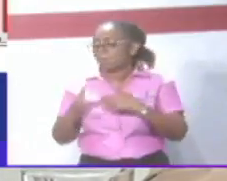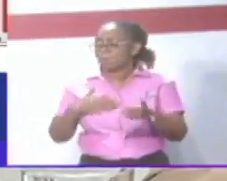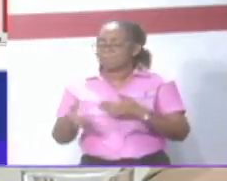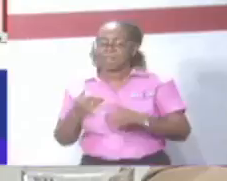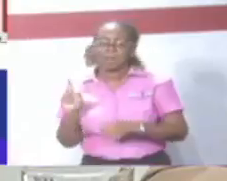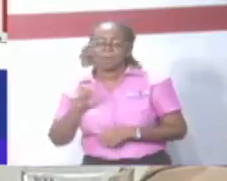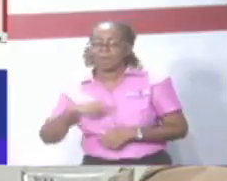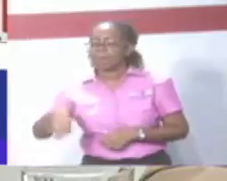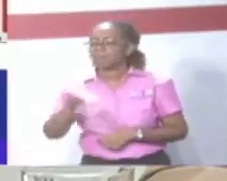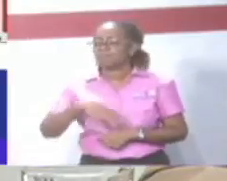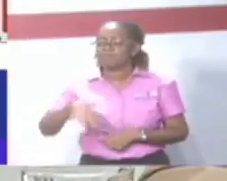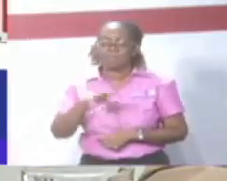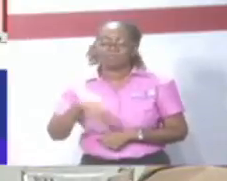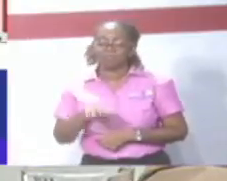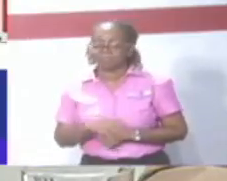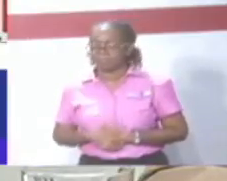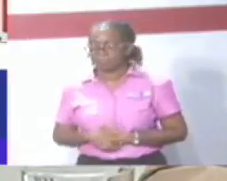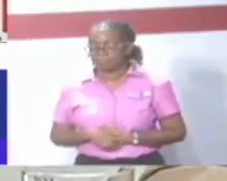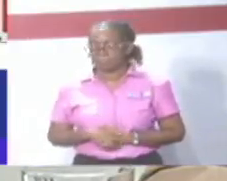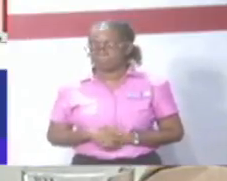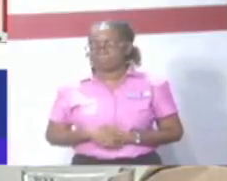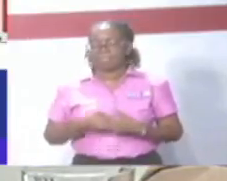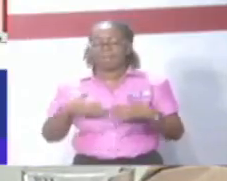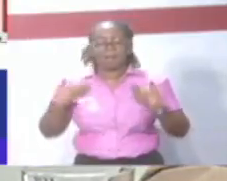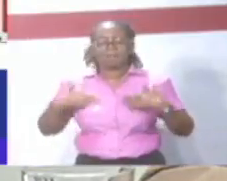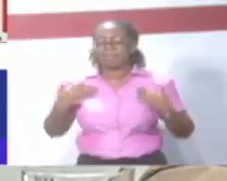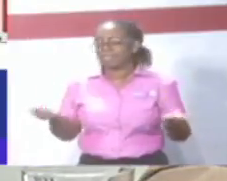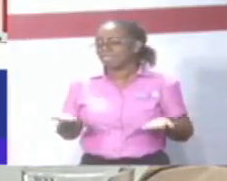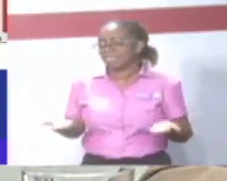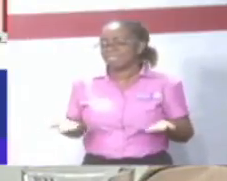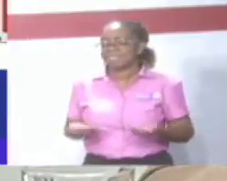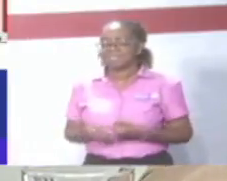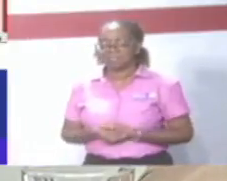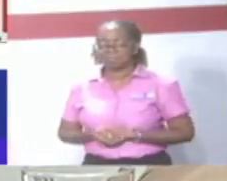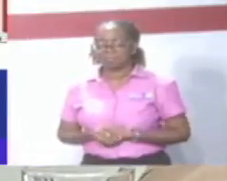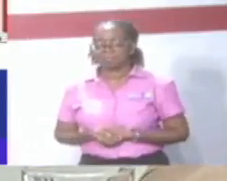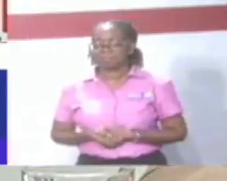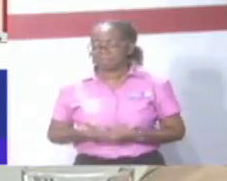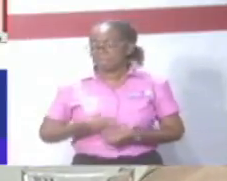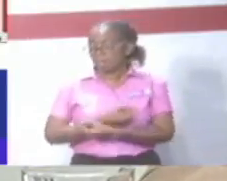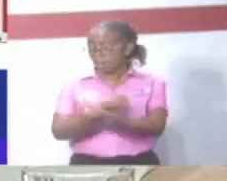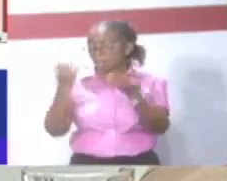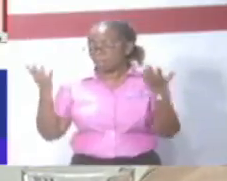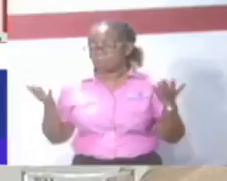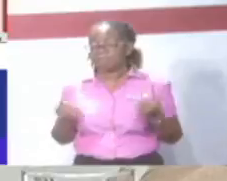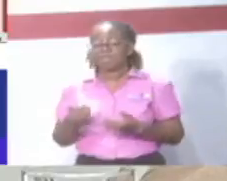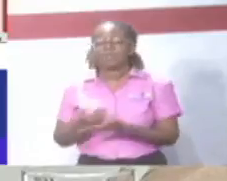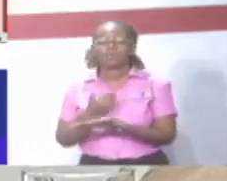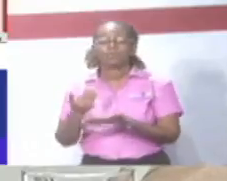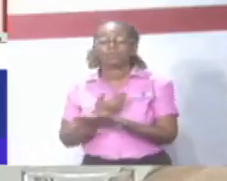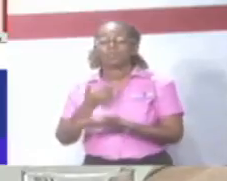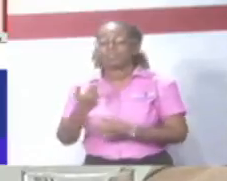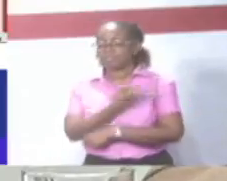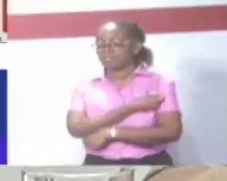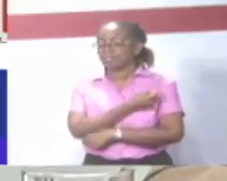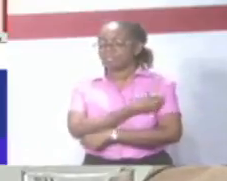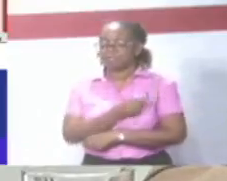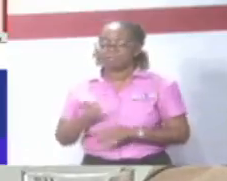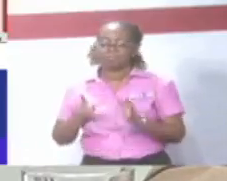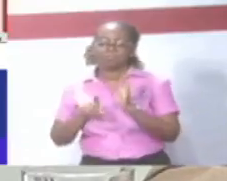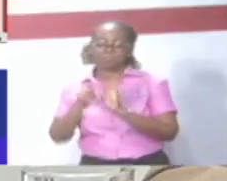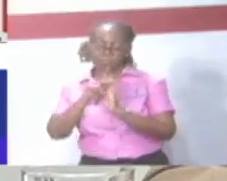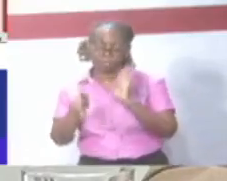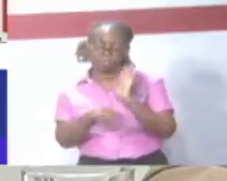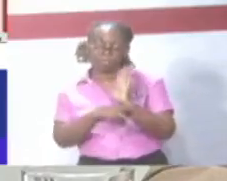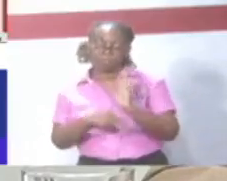morning. It is my pleasant duty this morning to bring you up to date on the vaccination program.